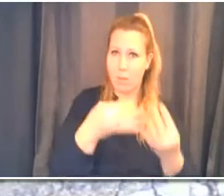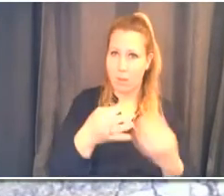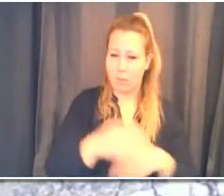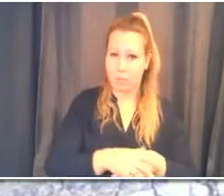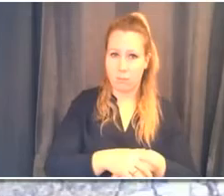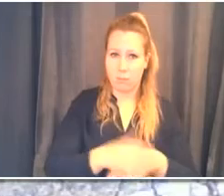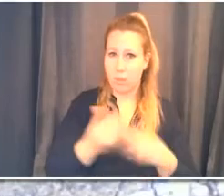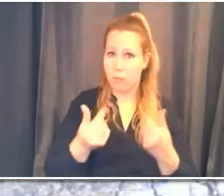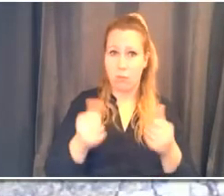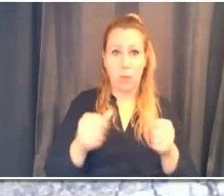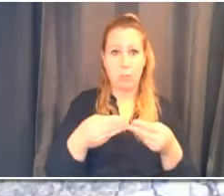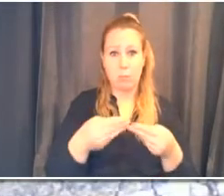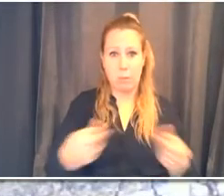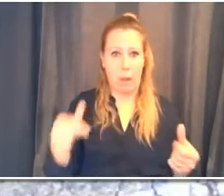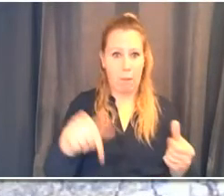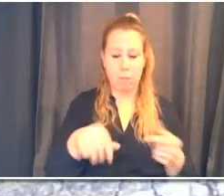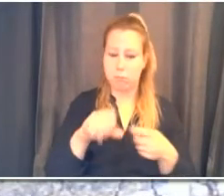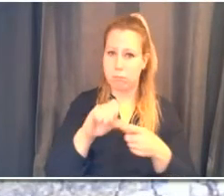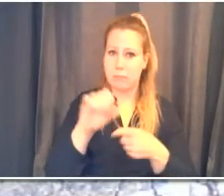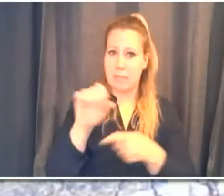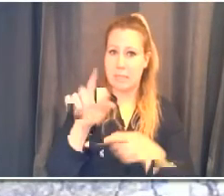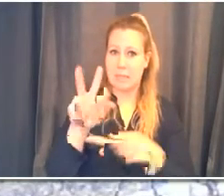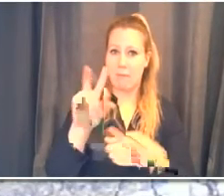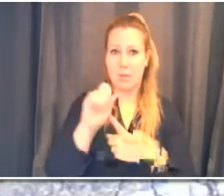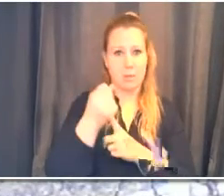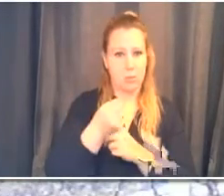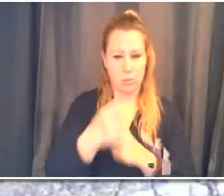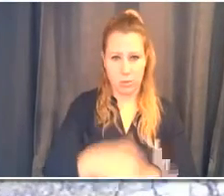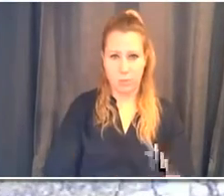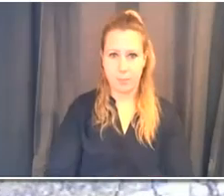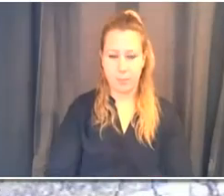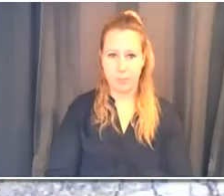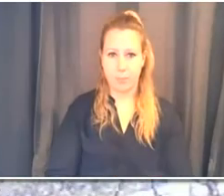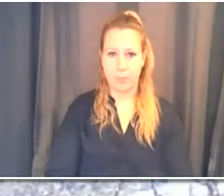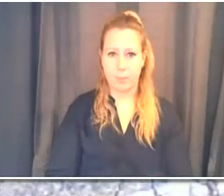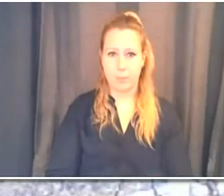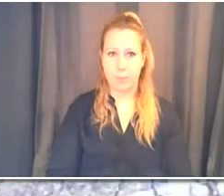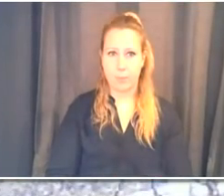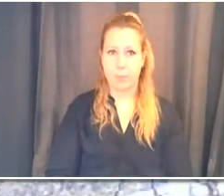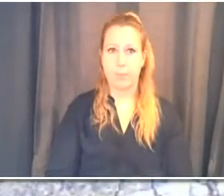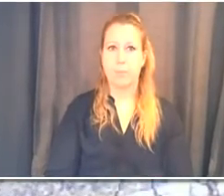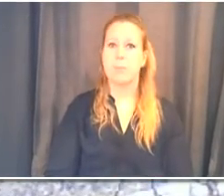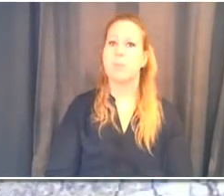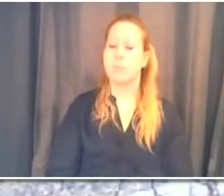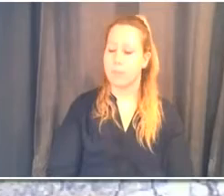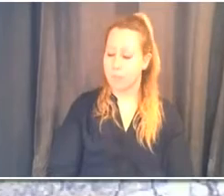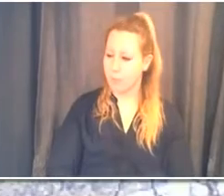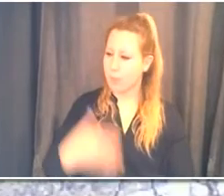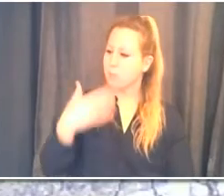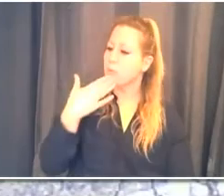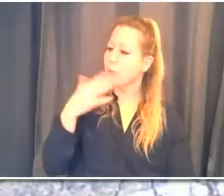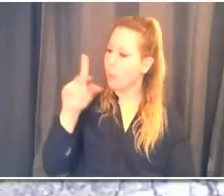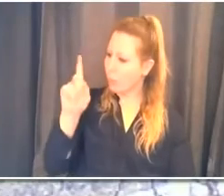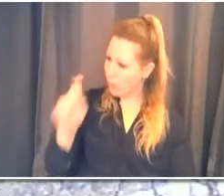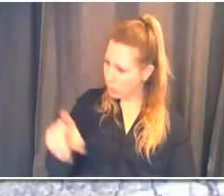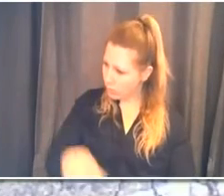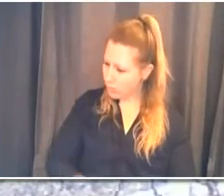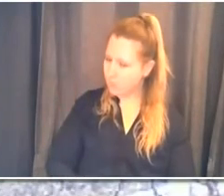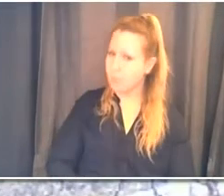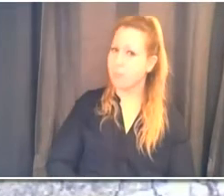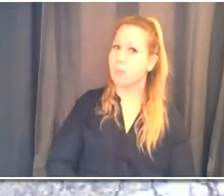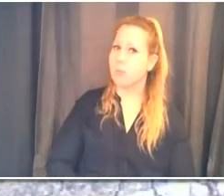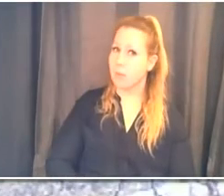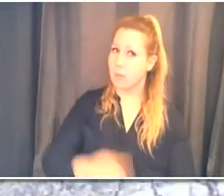we can connect them to Services we can give counseling we can provide legal consultation we can connect them to shelter if they want to be connected to